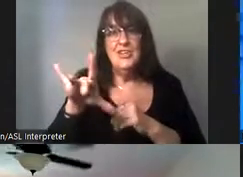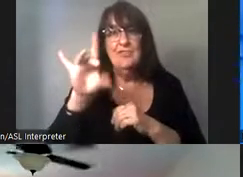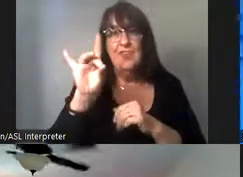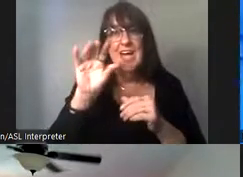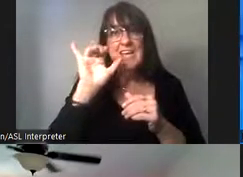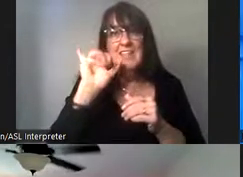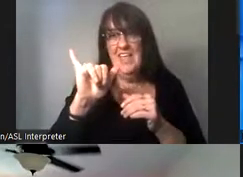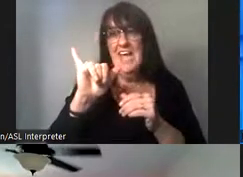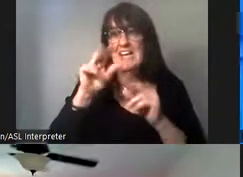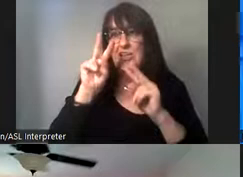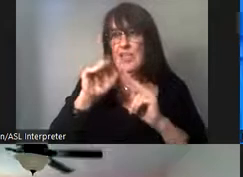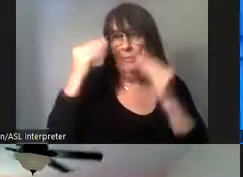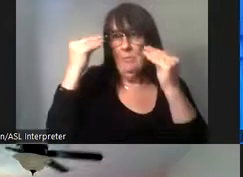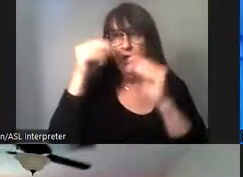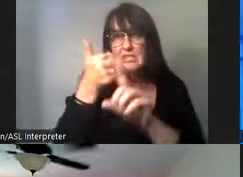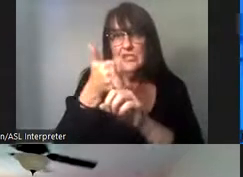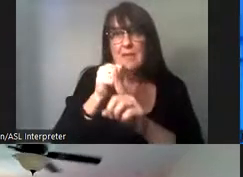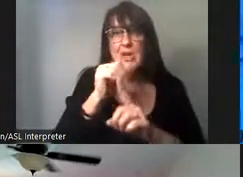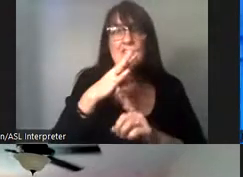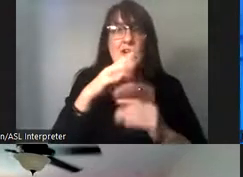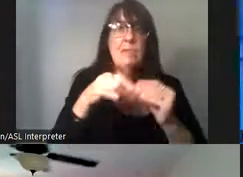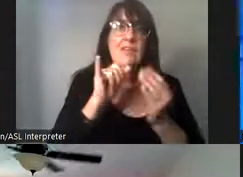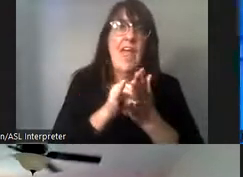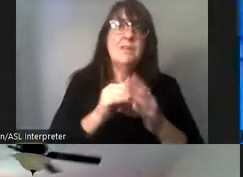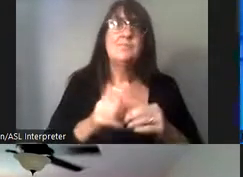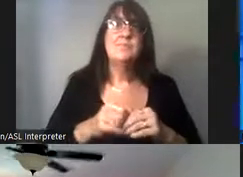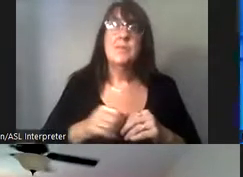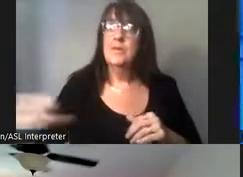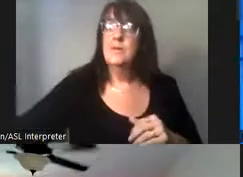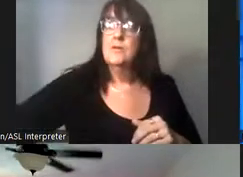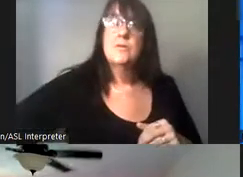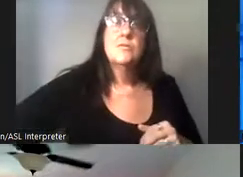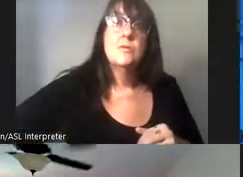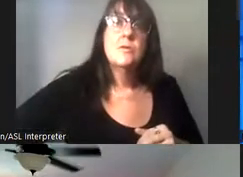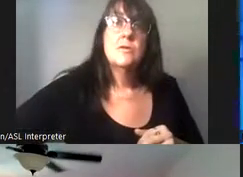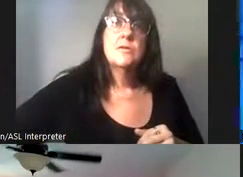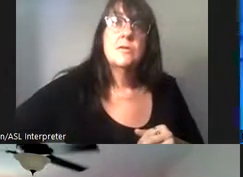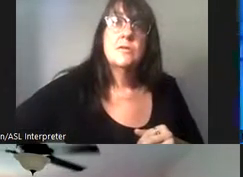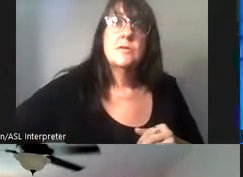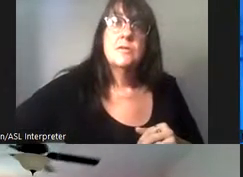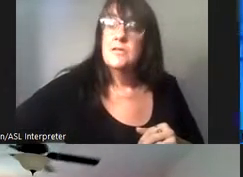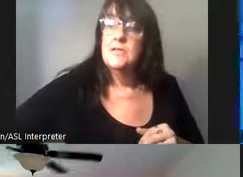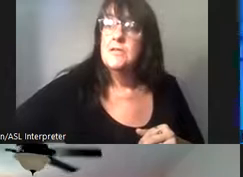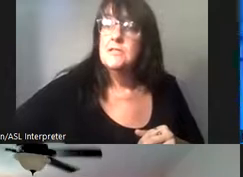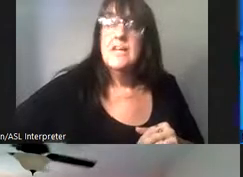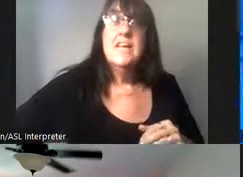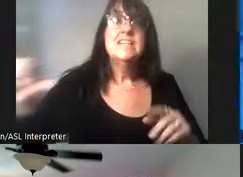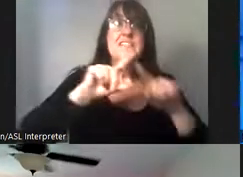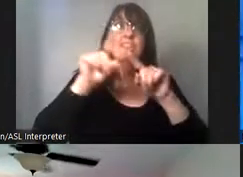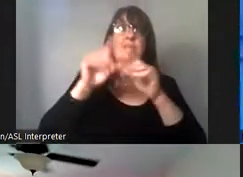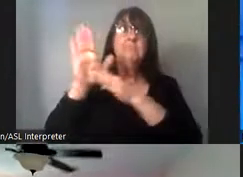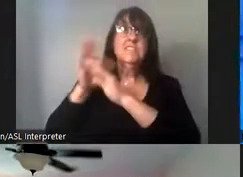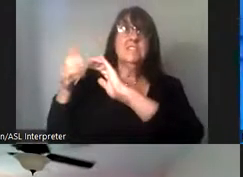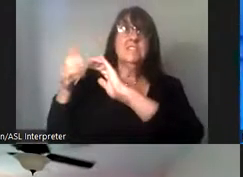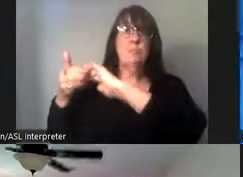yourself. But I'm not going to just talk about SF Tool. In fact, when it comes to industry partnerships, one of the things that I'll speak to is the fact